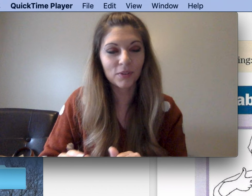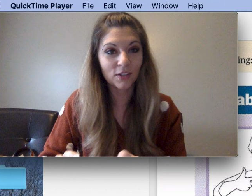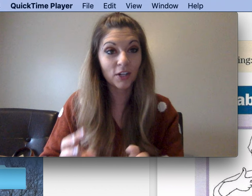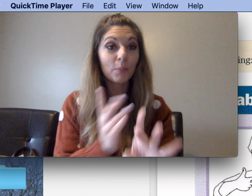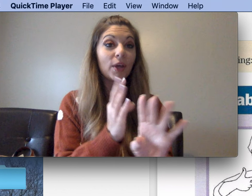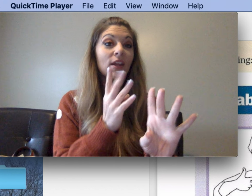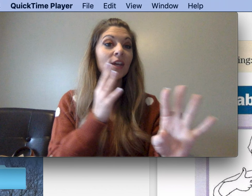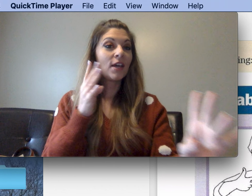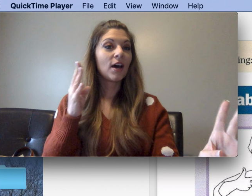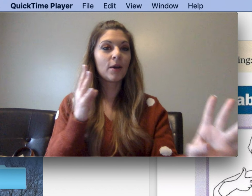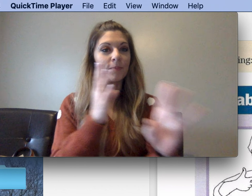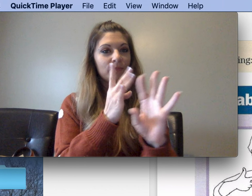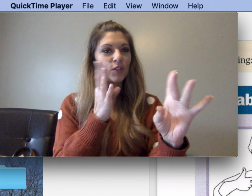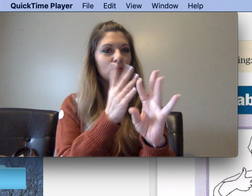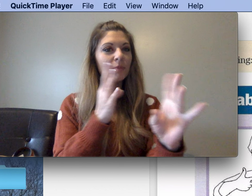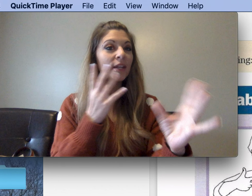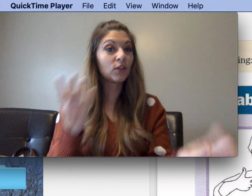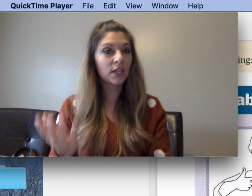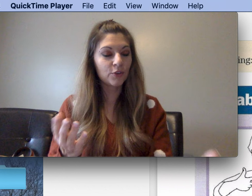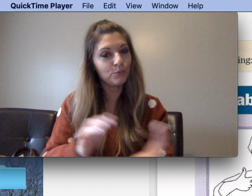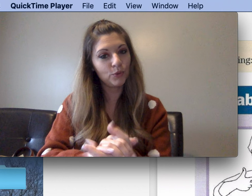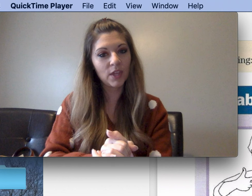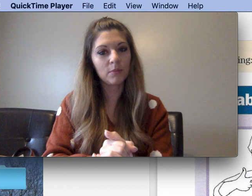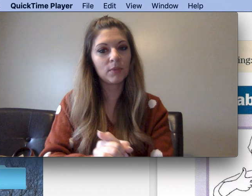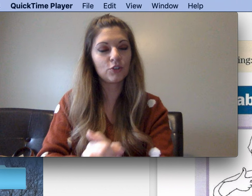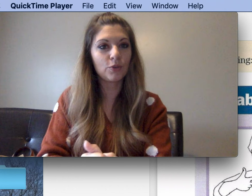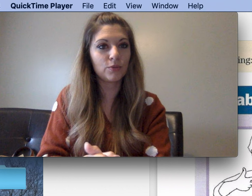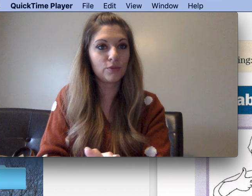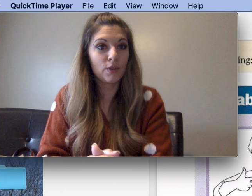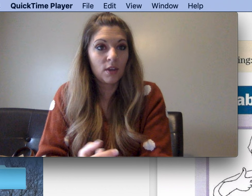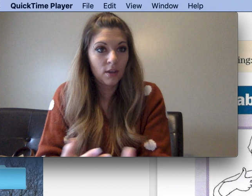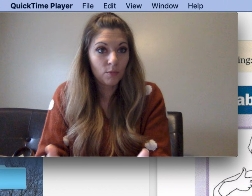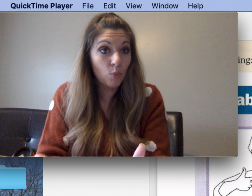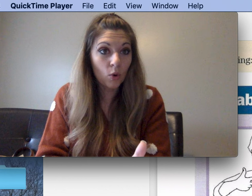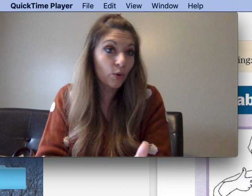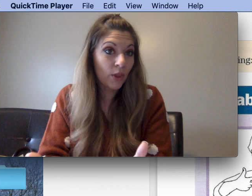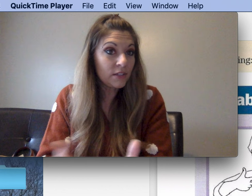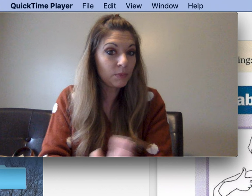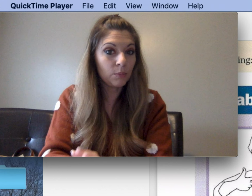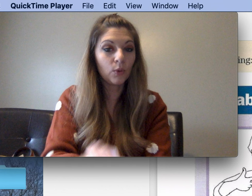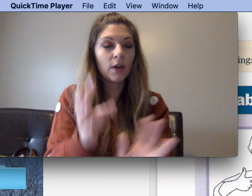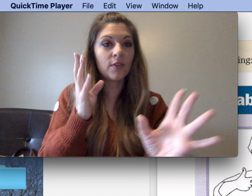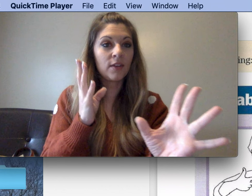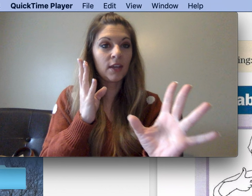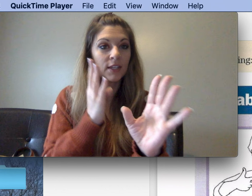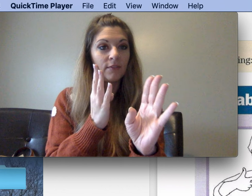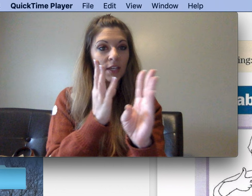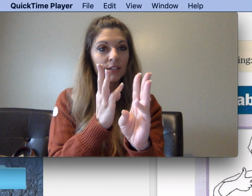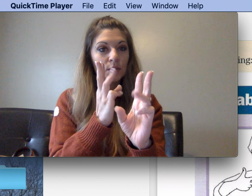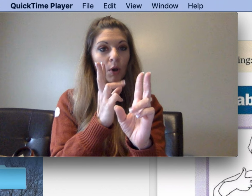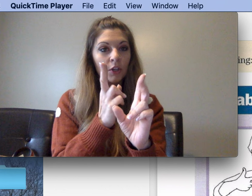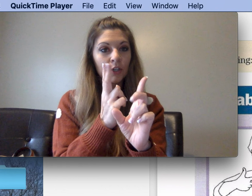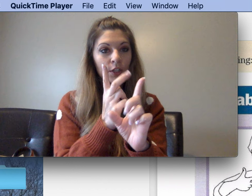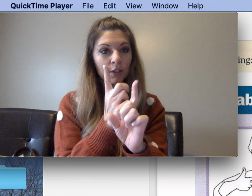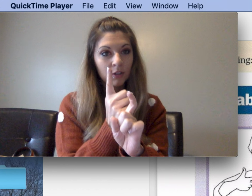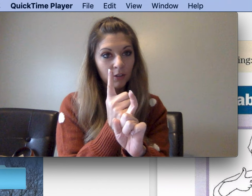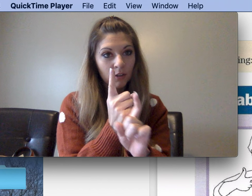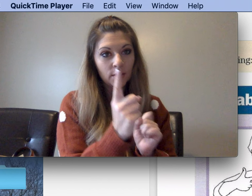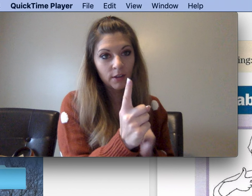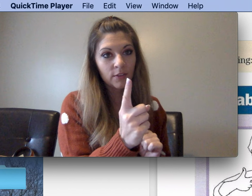anymore with the internet. But so depending on how you move them shows more or less people, and then it could even get